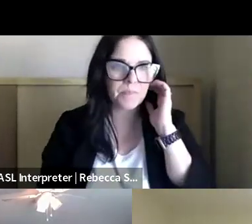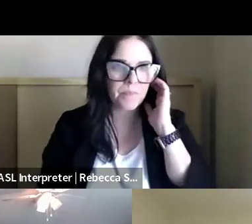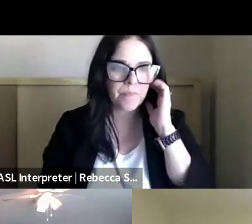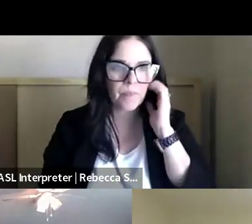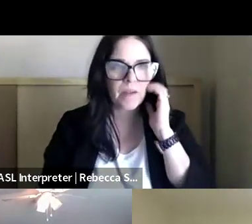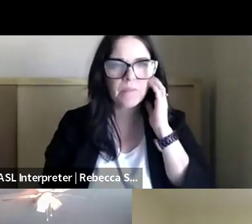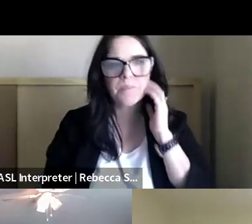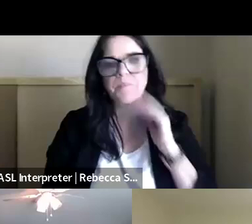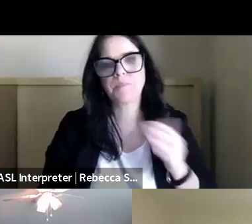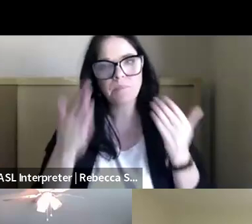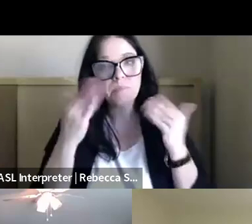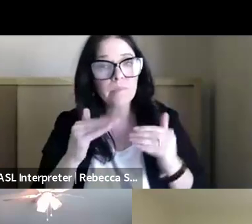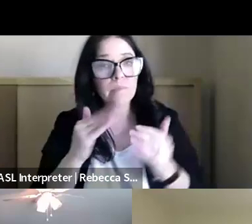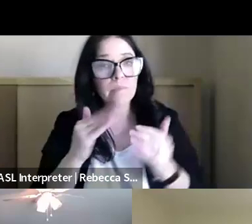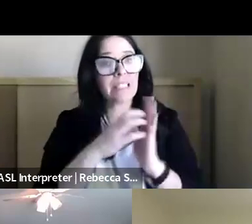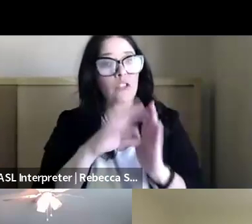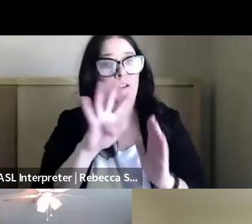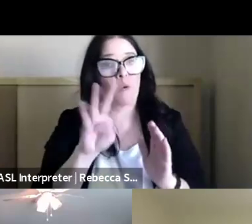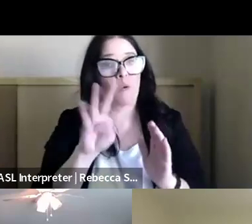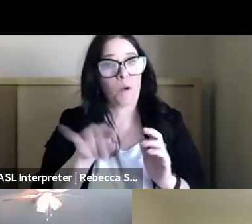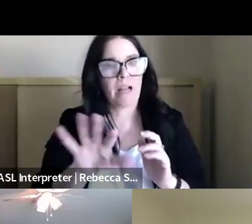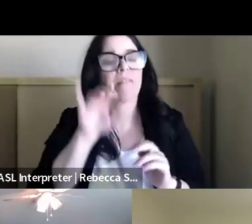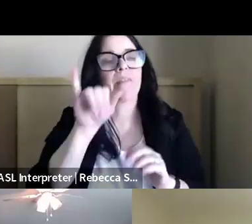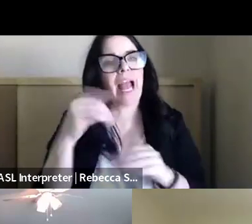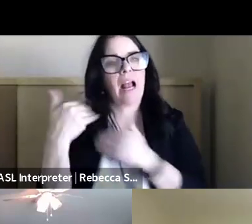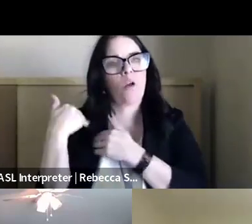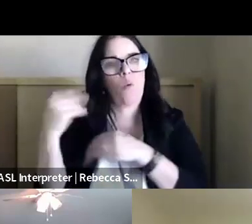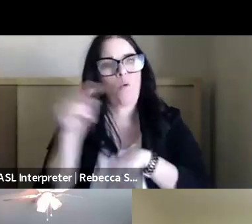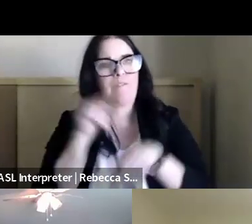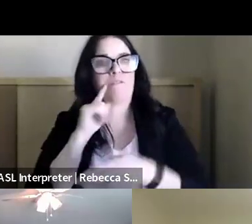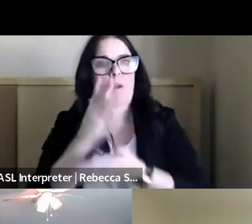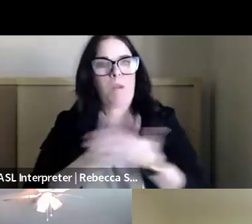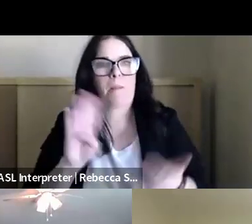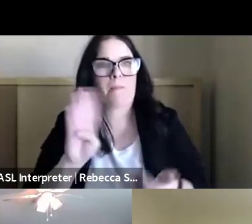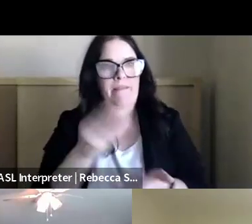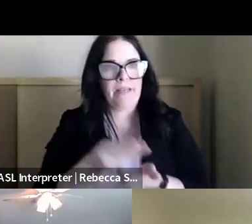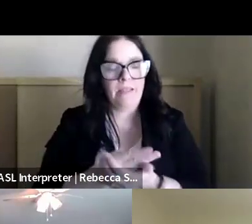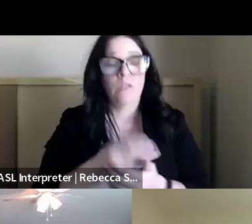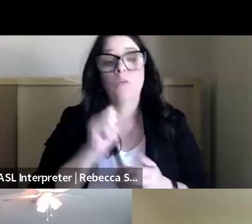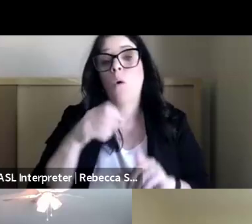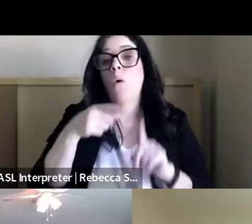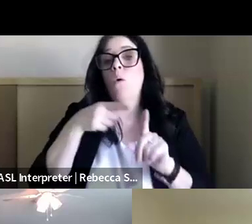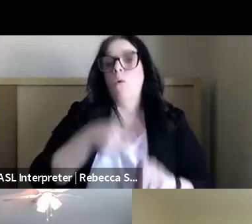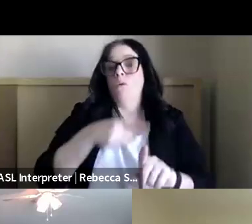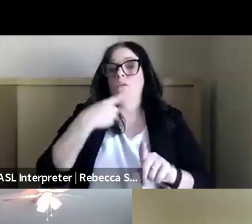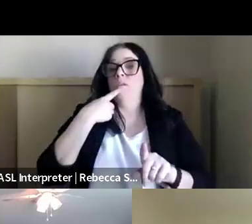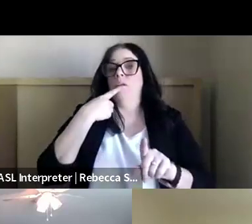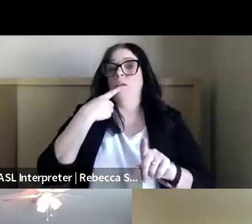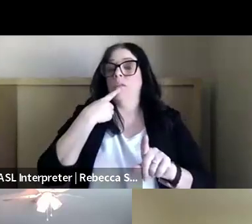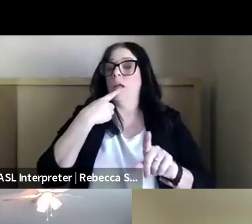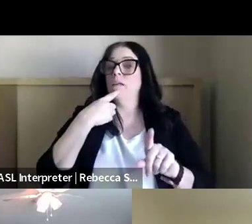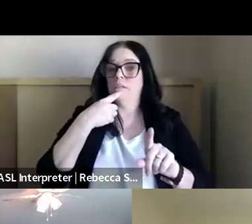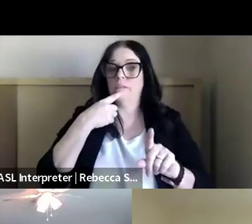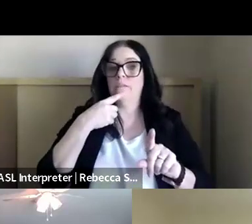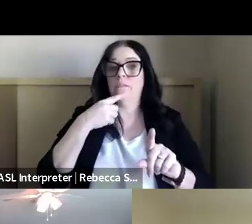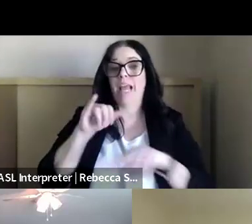Section 4.5 is the oversight process for Part B funds. So the instrument says the oversight process to be followed